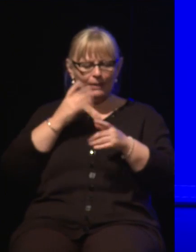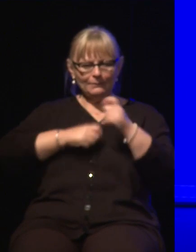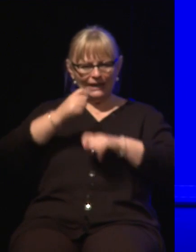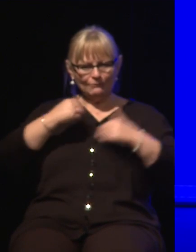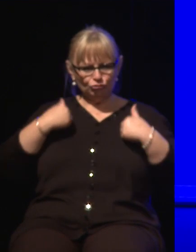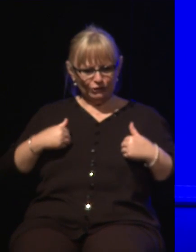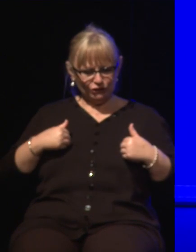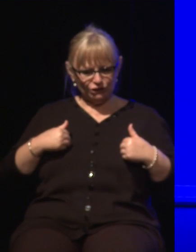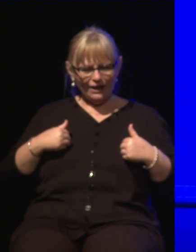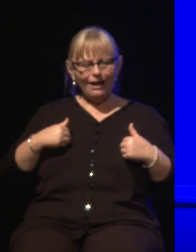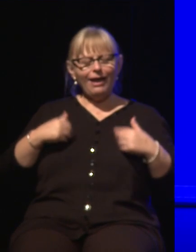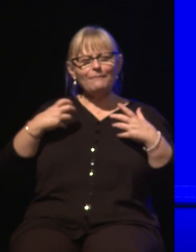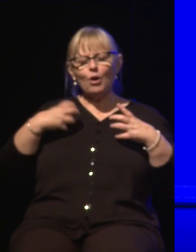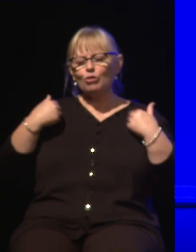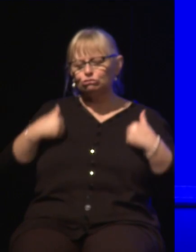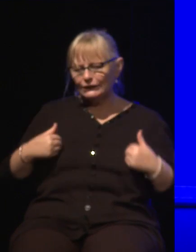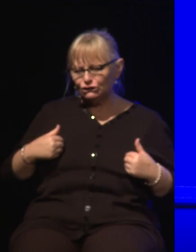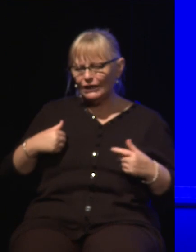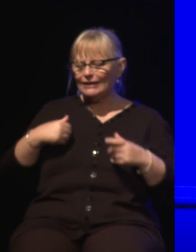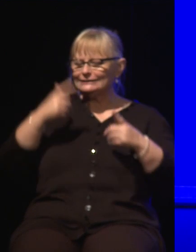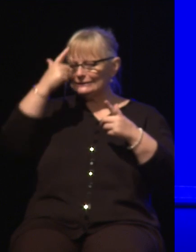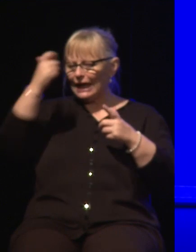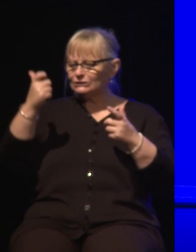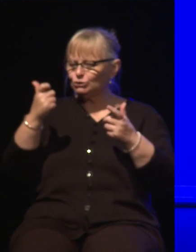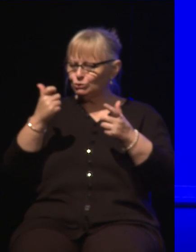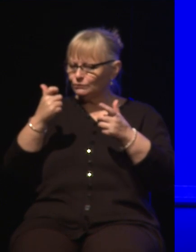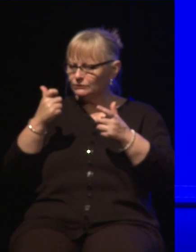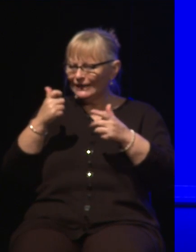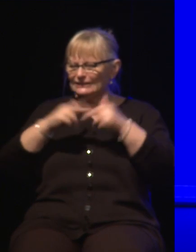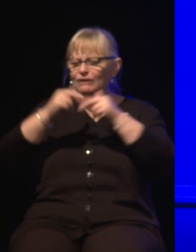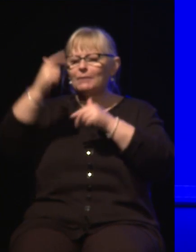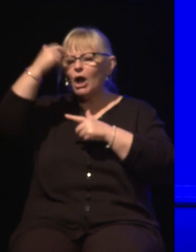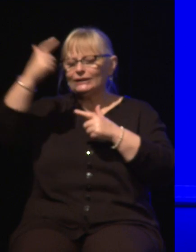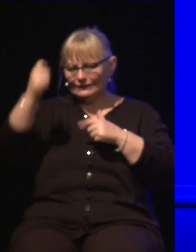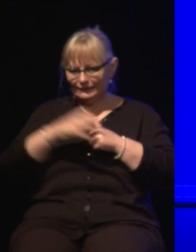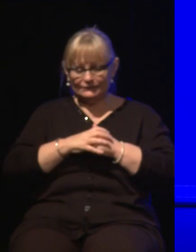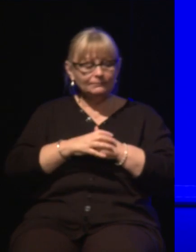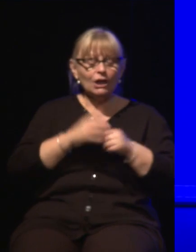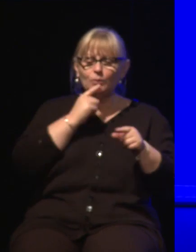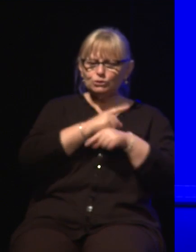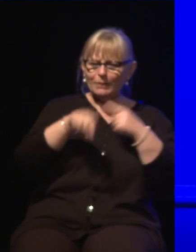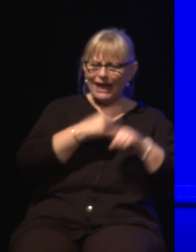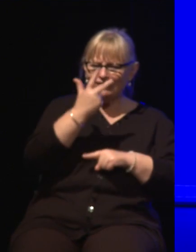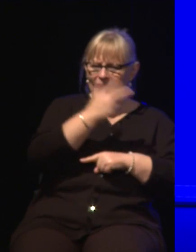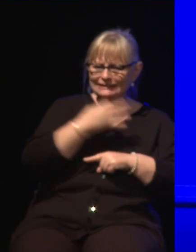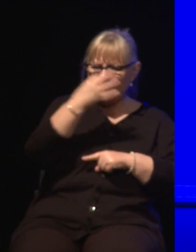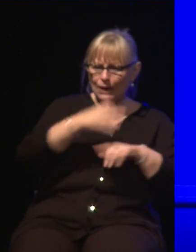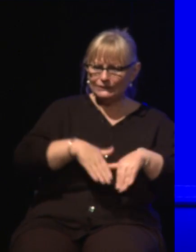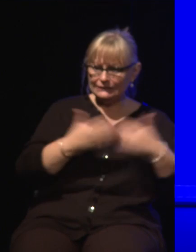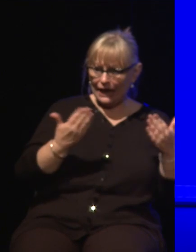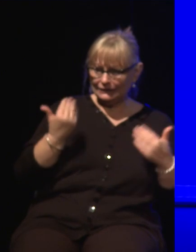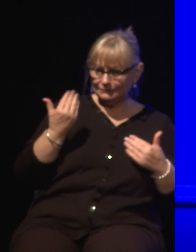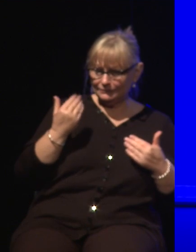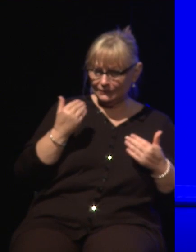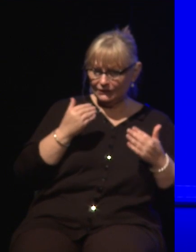with those risks. So the 8-hour day, as that has just been referred to, the 8-hour day was